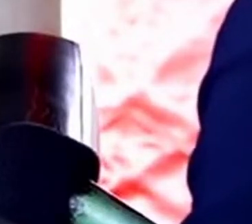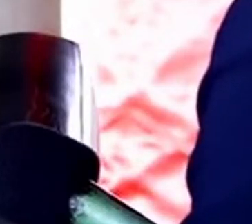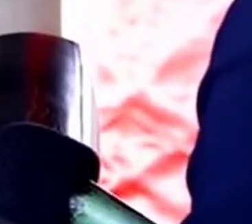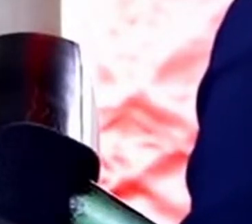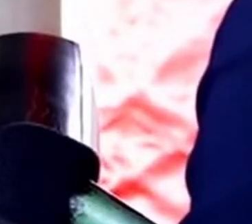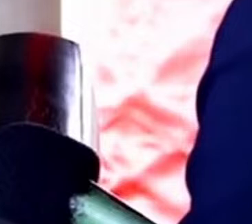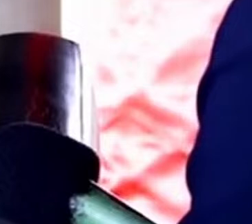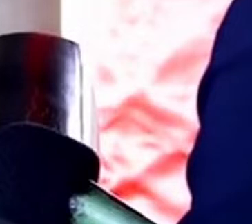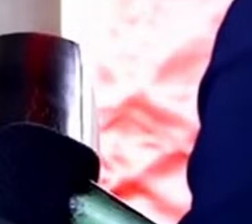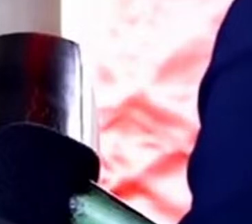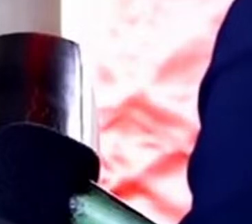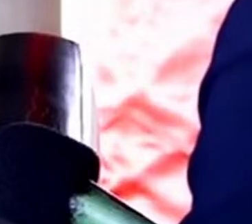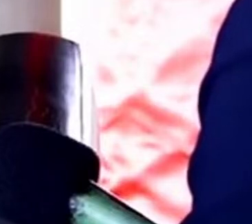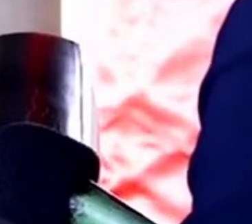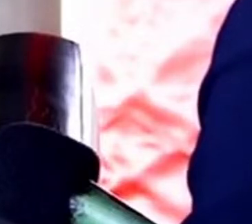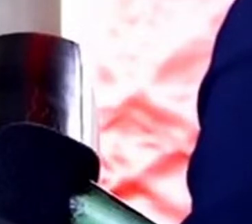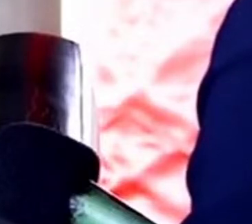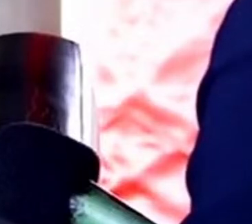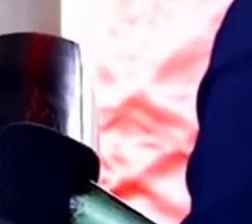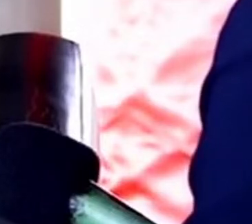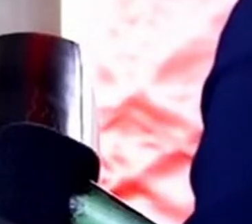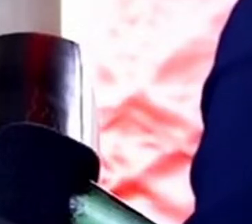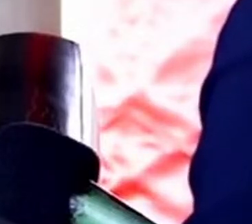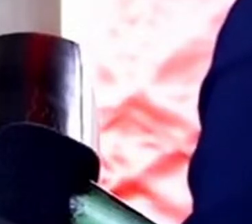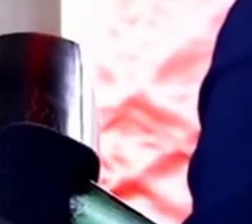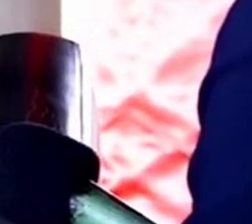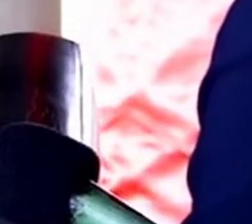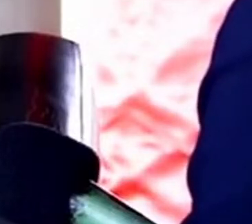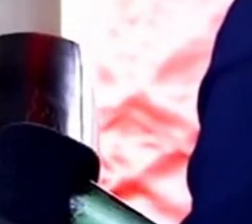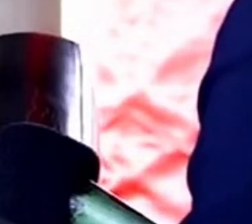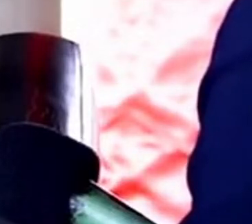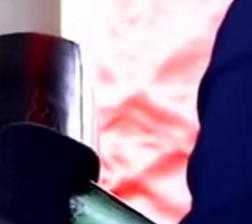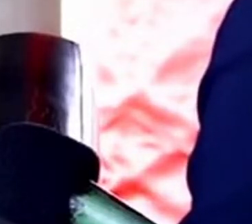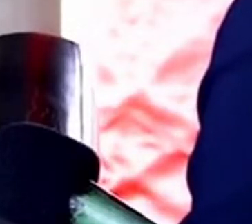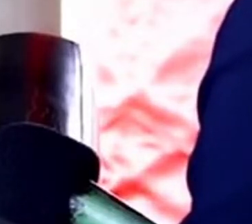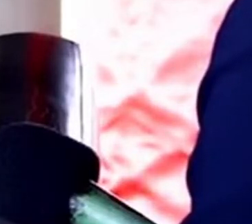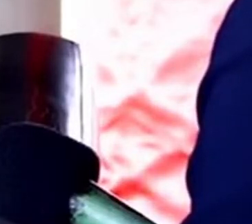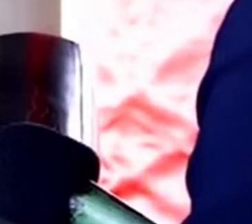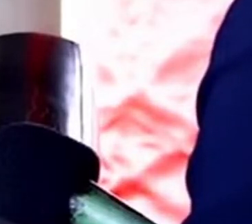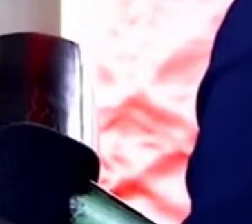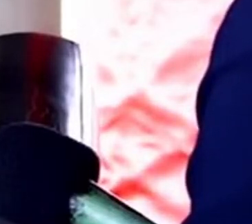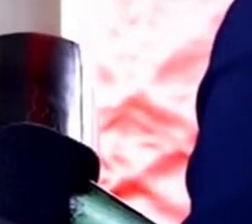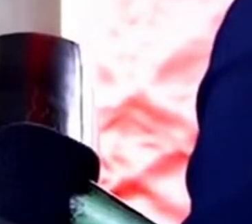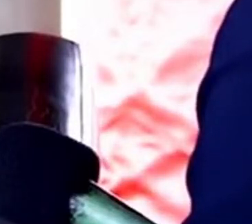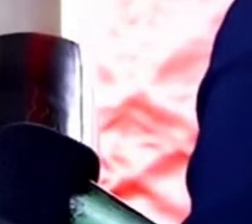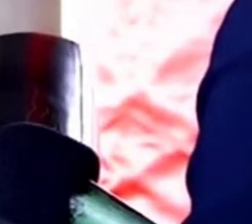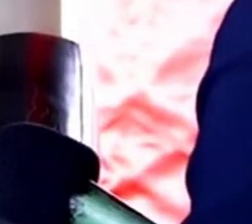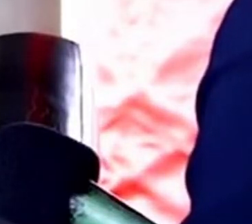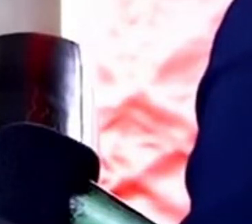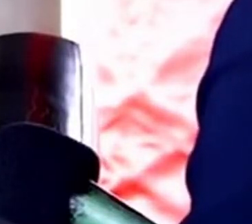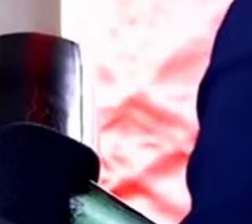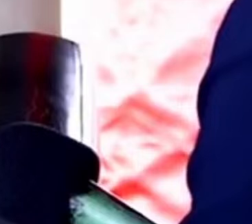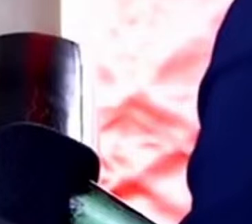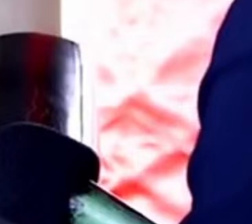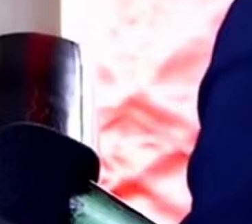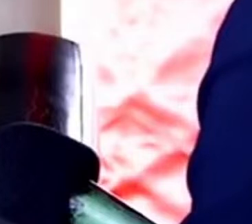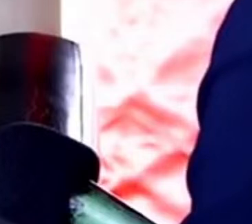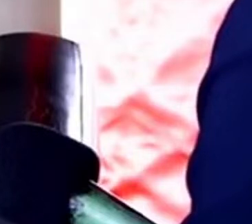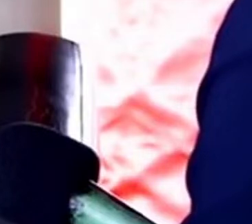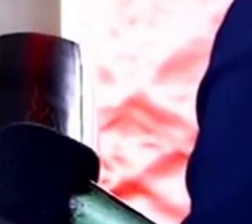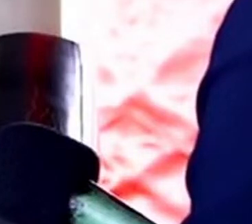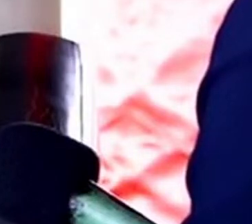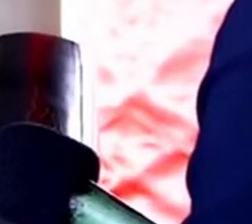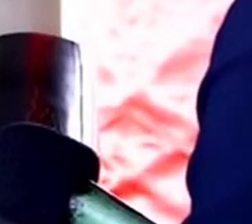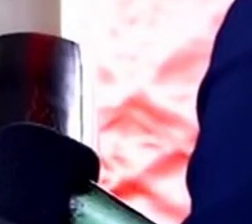and Pili is for my husband. I was born in Monze, in a little village